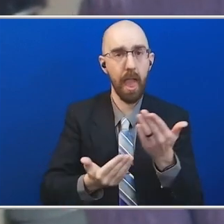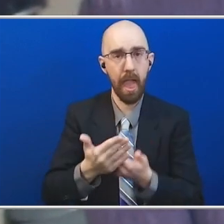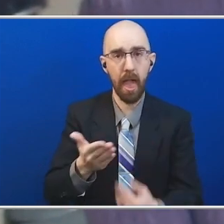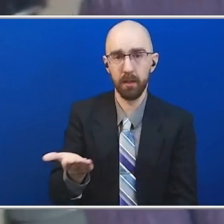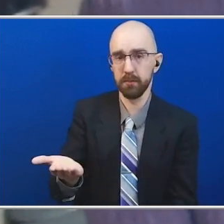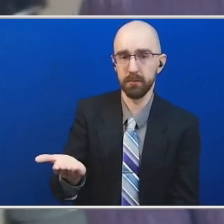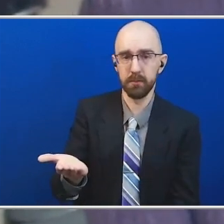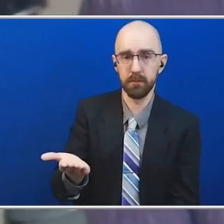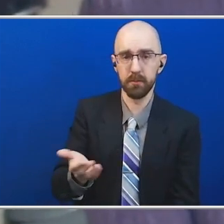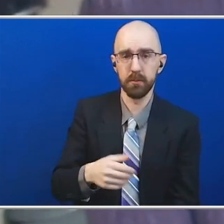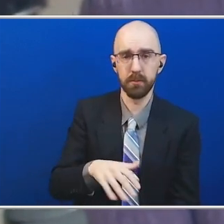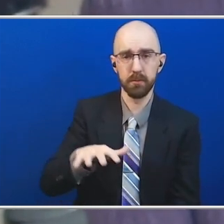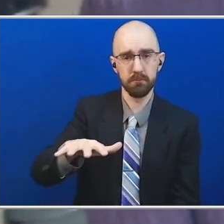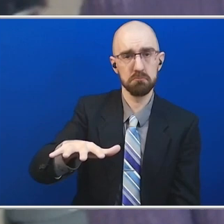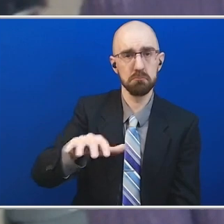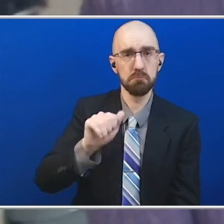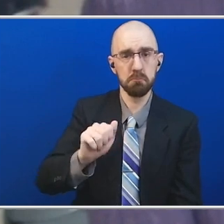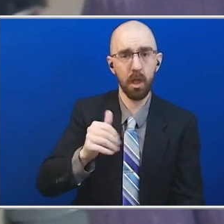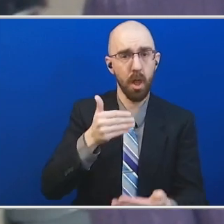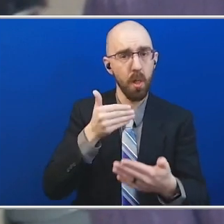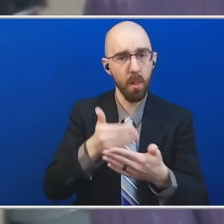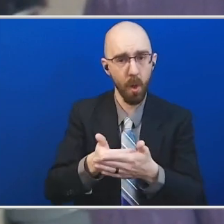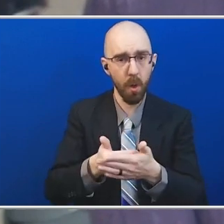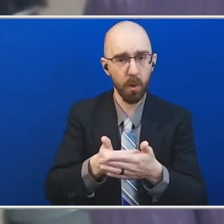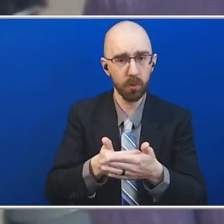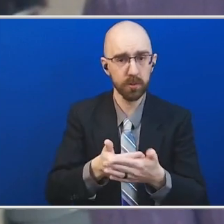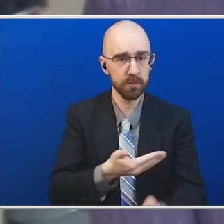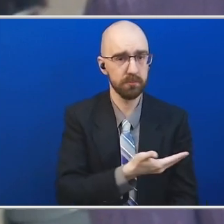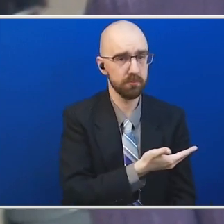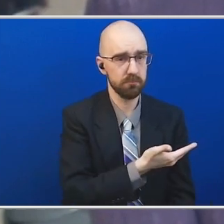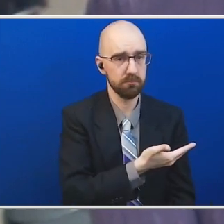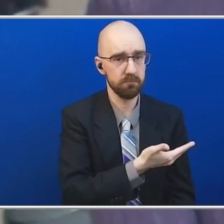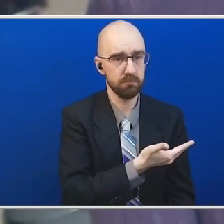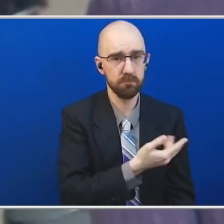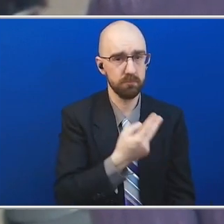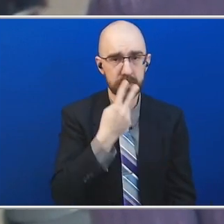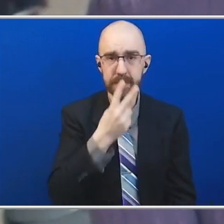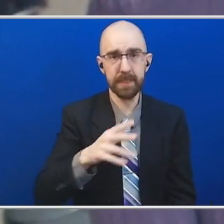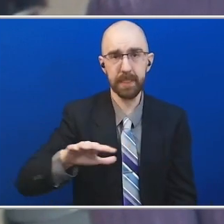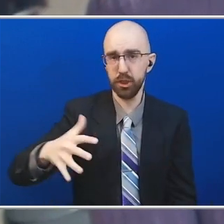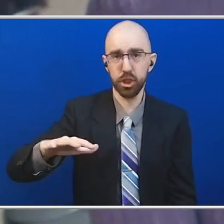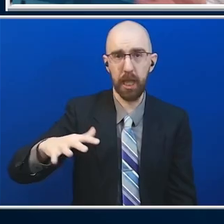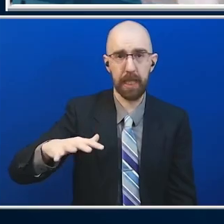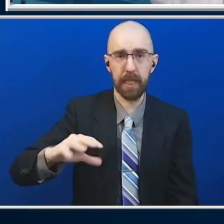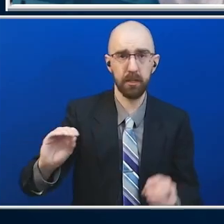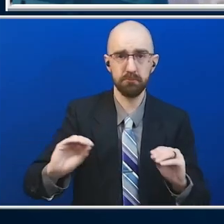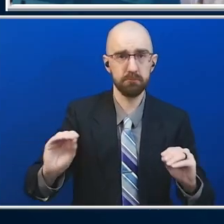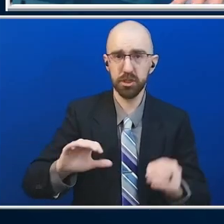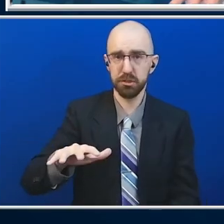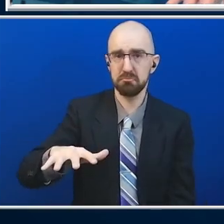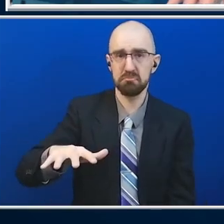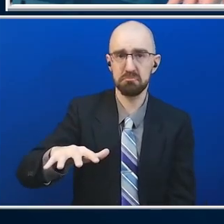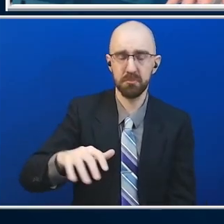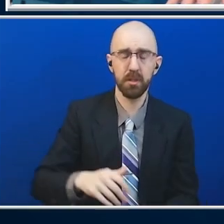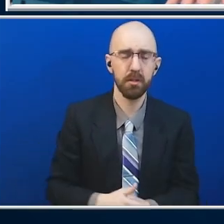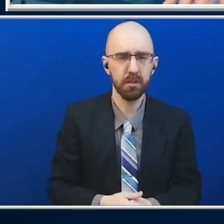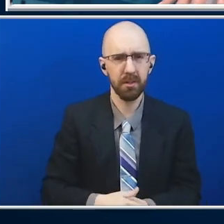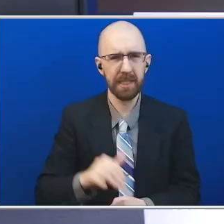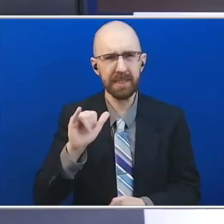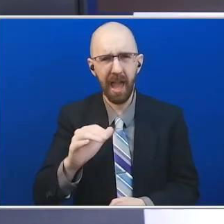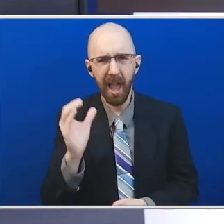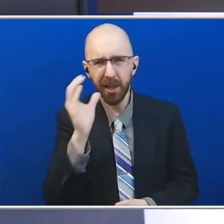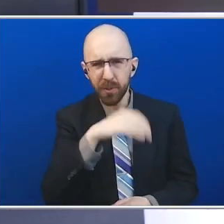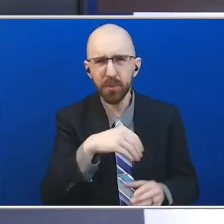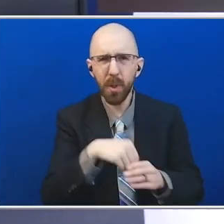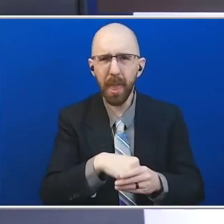You can get close up and you can't see any tremor. Dr. Pawa, is that unusual in Parkinson's? Because I